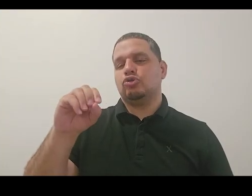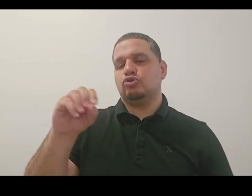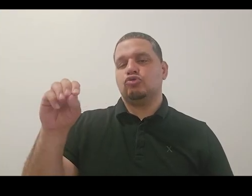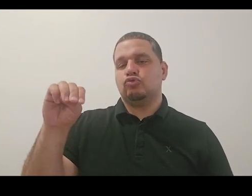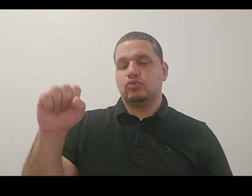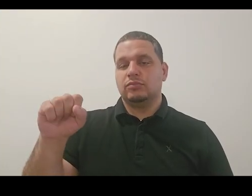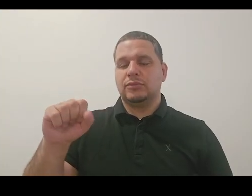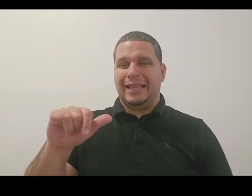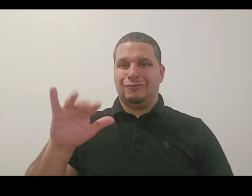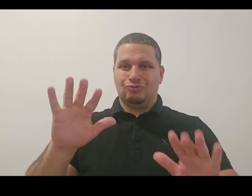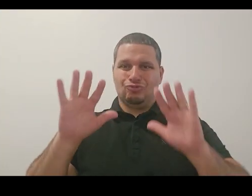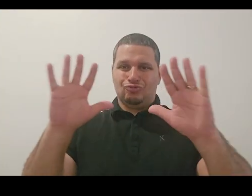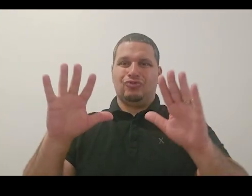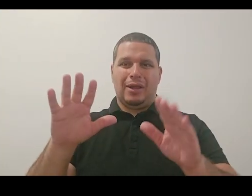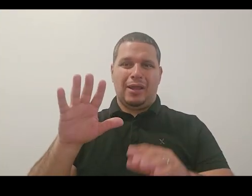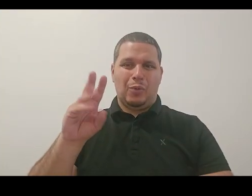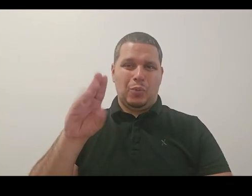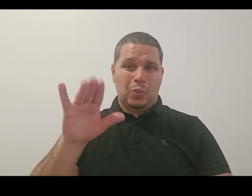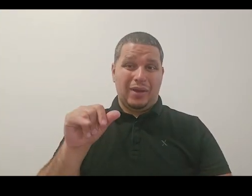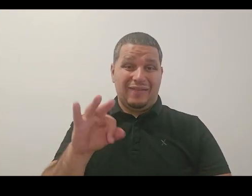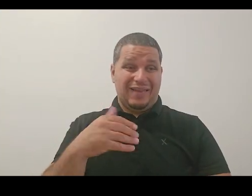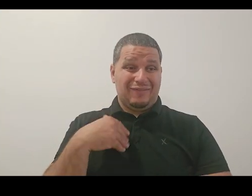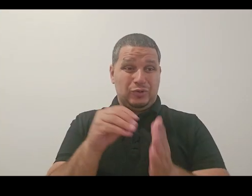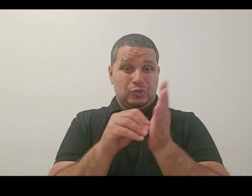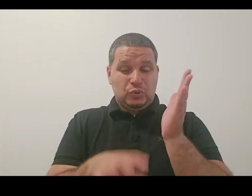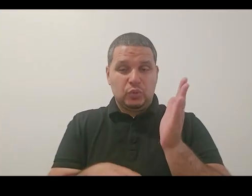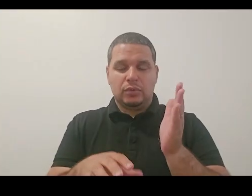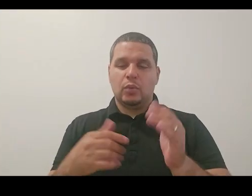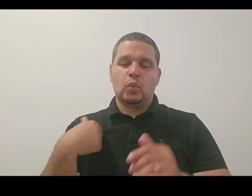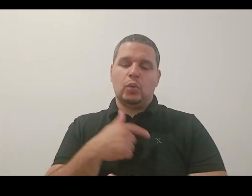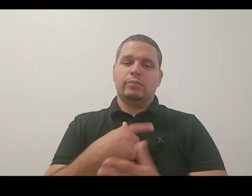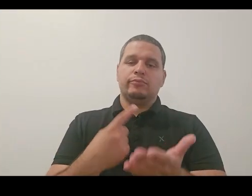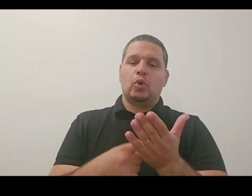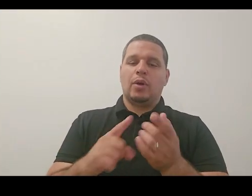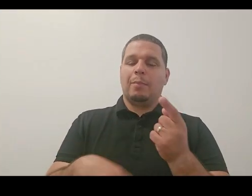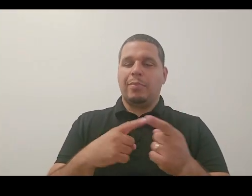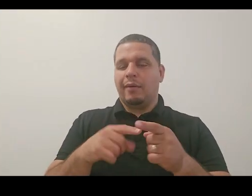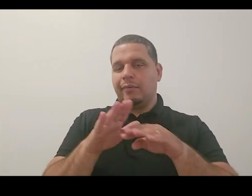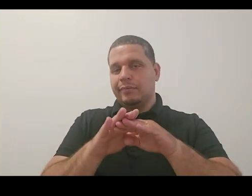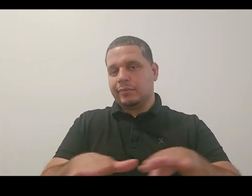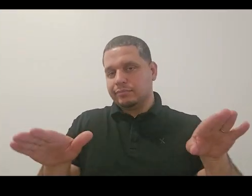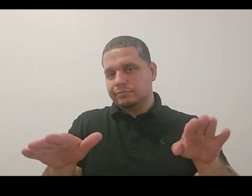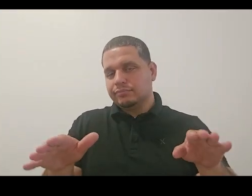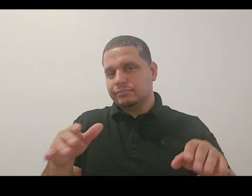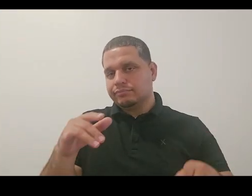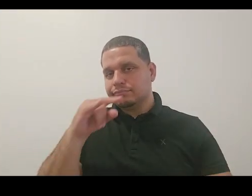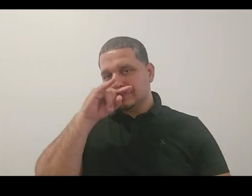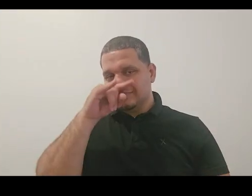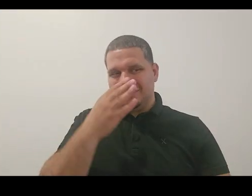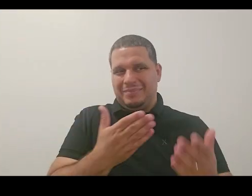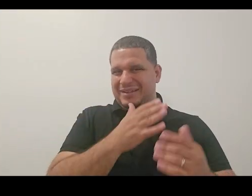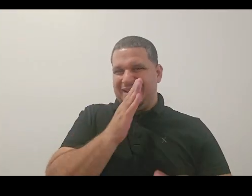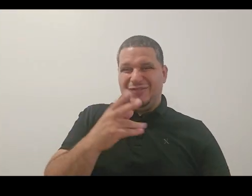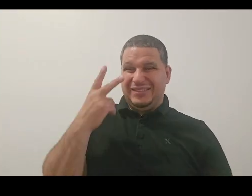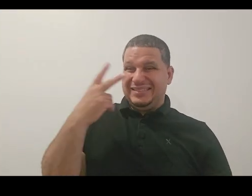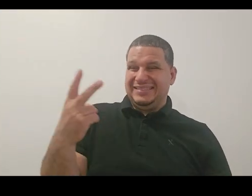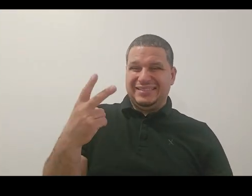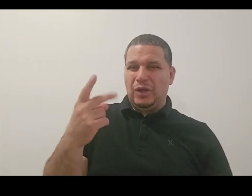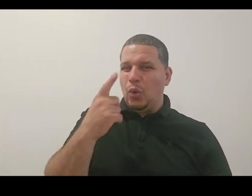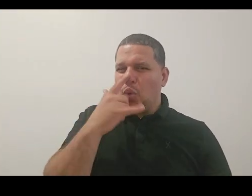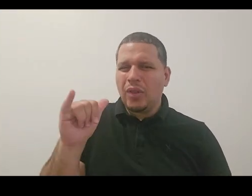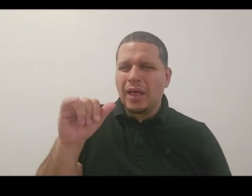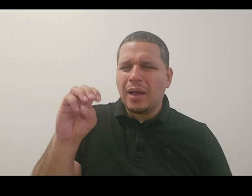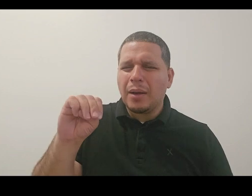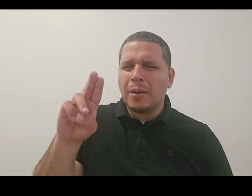Mario thing. And that could be a great way that if you have students, again, we're talking about kids in this case who maybe have